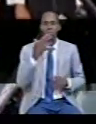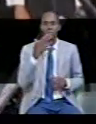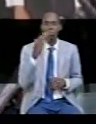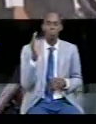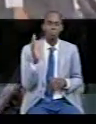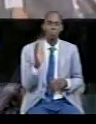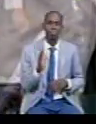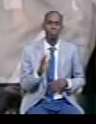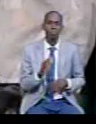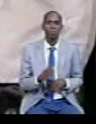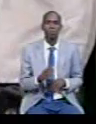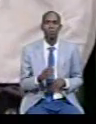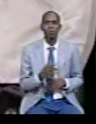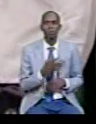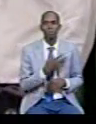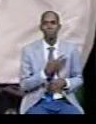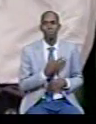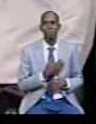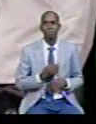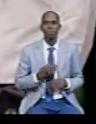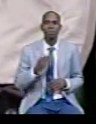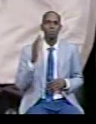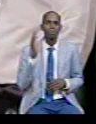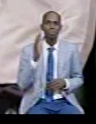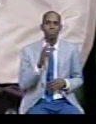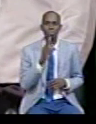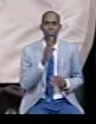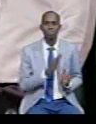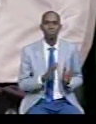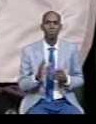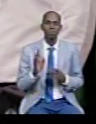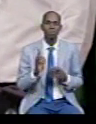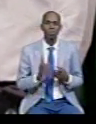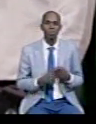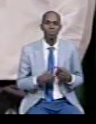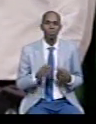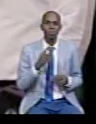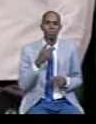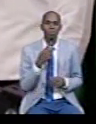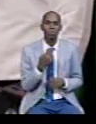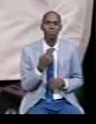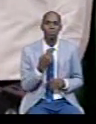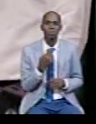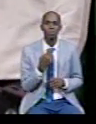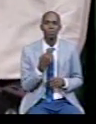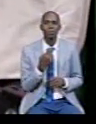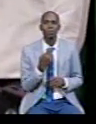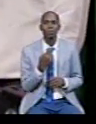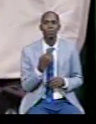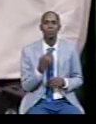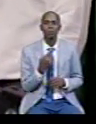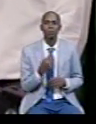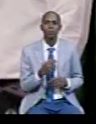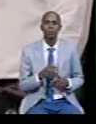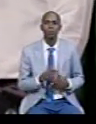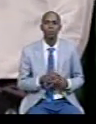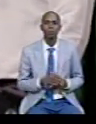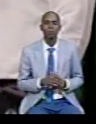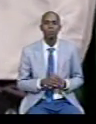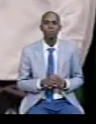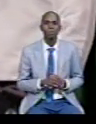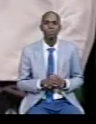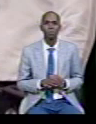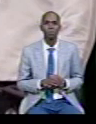shall be about to cry, for gold and right